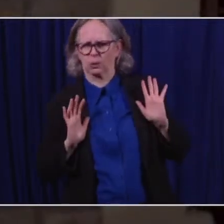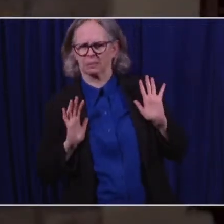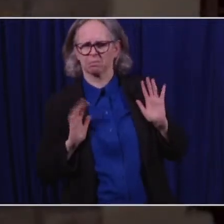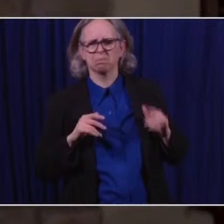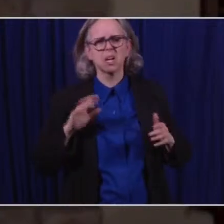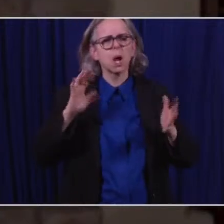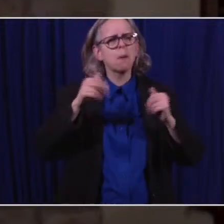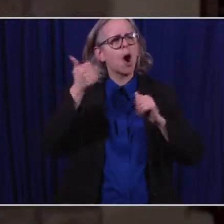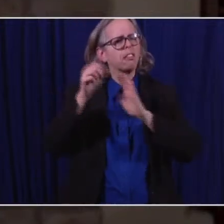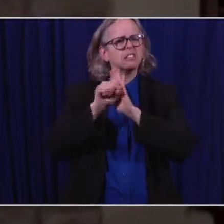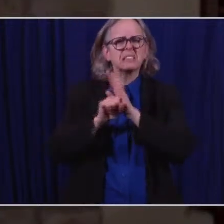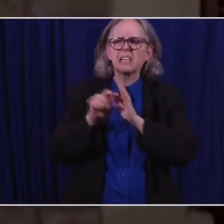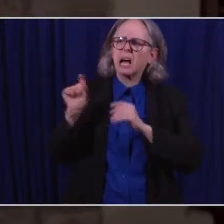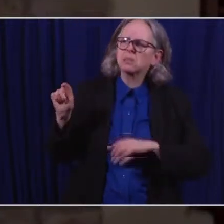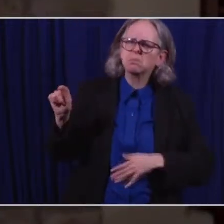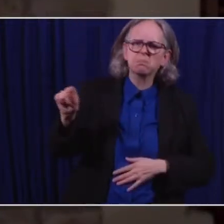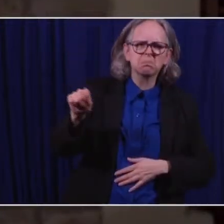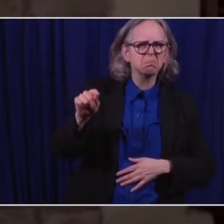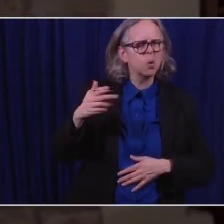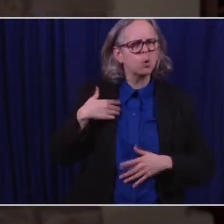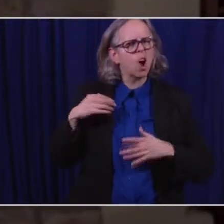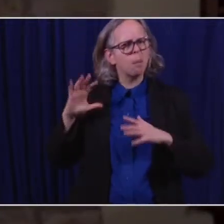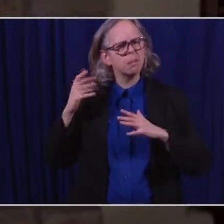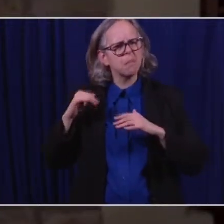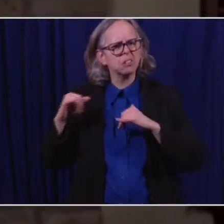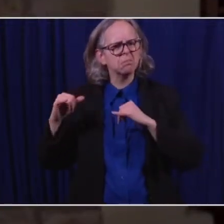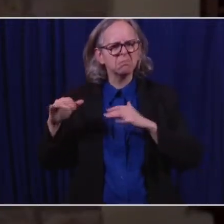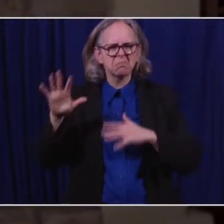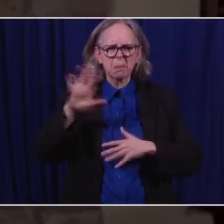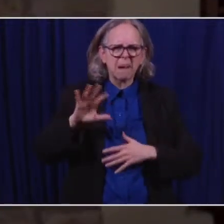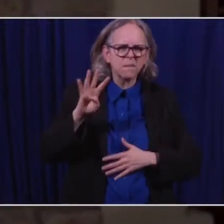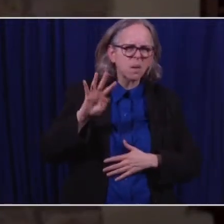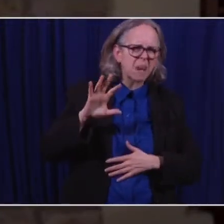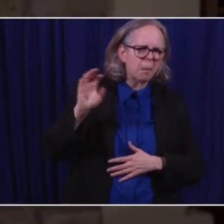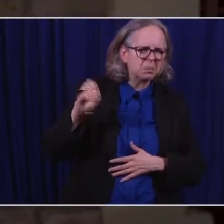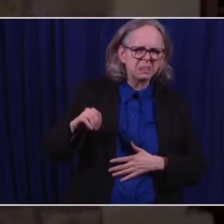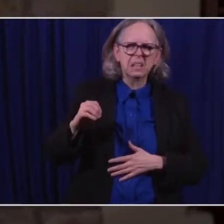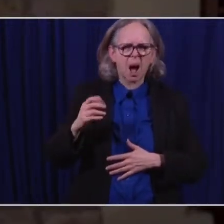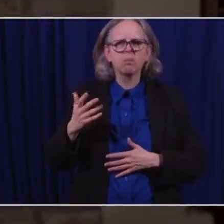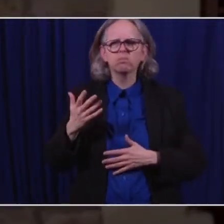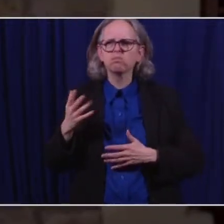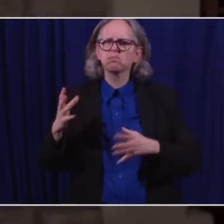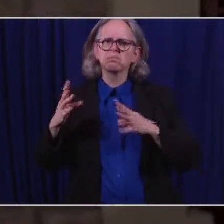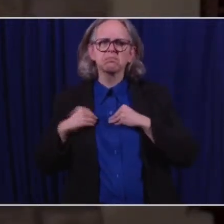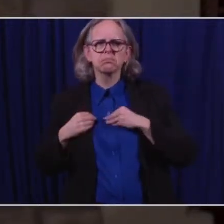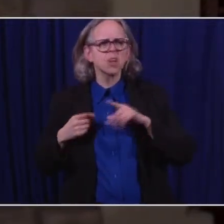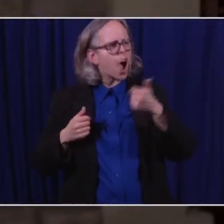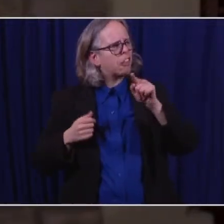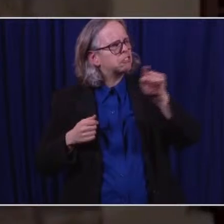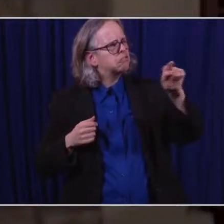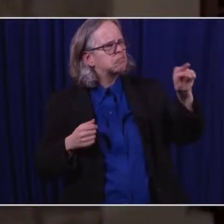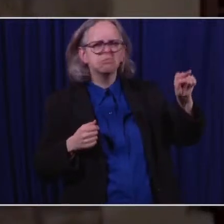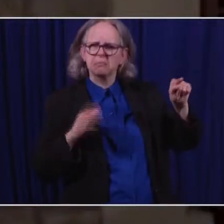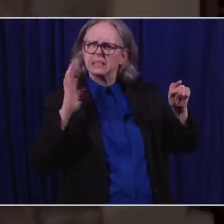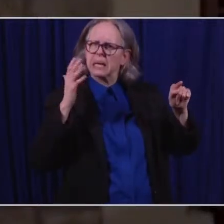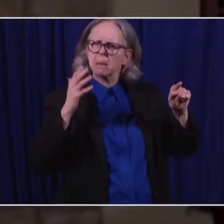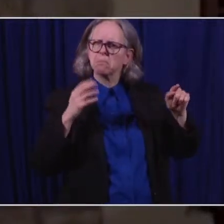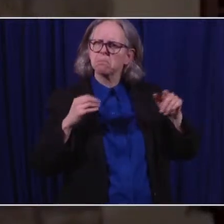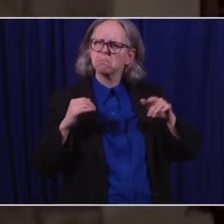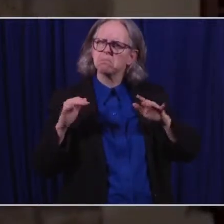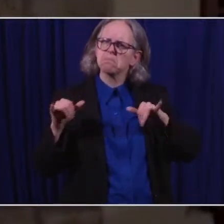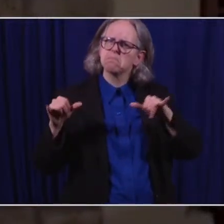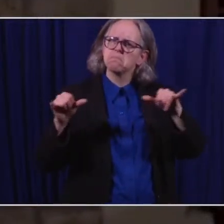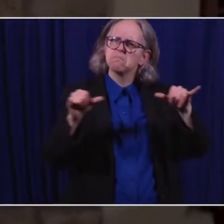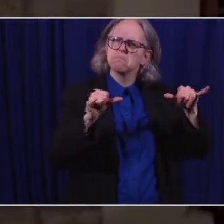to fellow governors around the country. So nursing homes have the ability to continue to try to educate